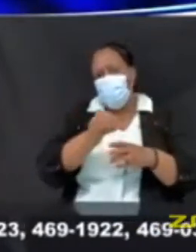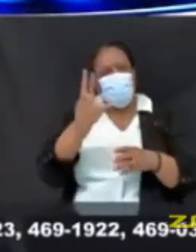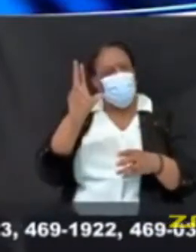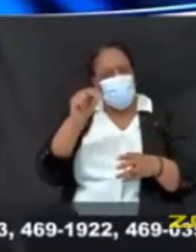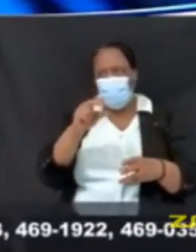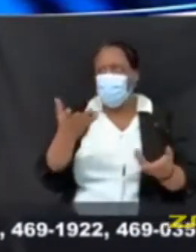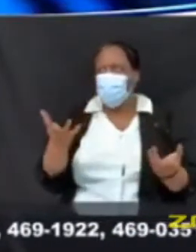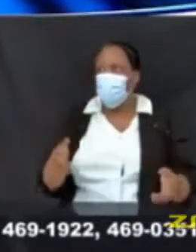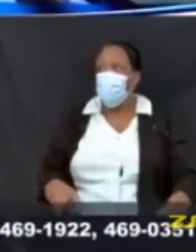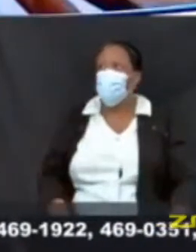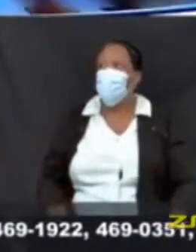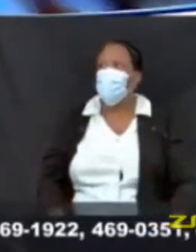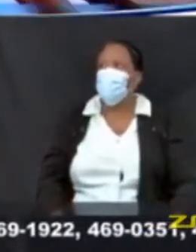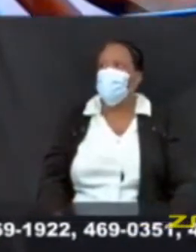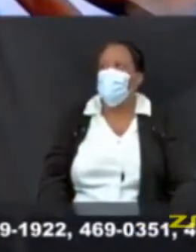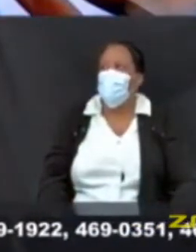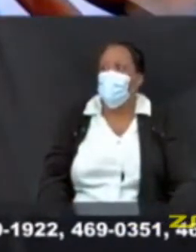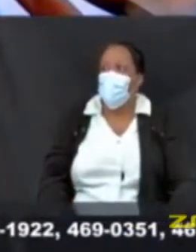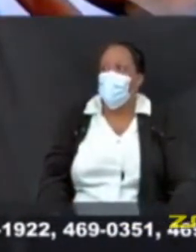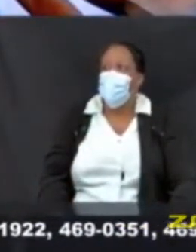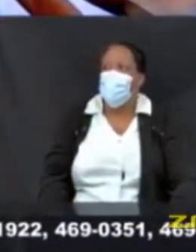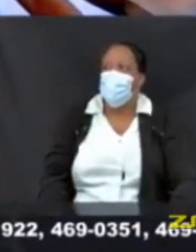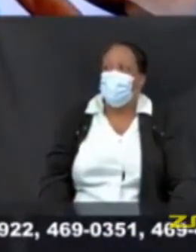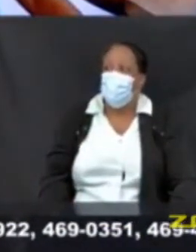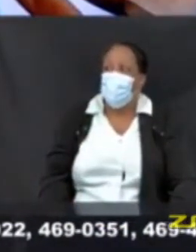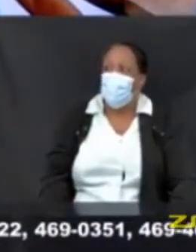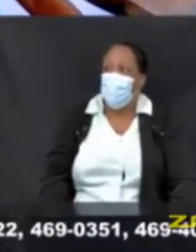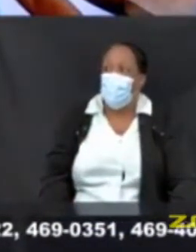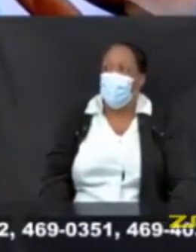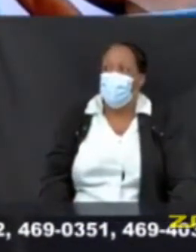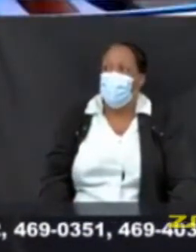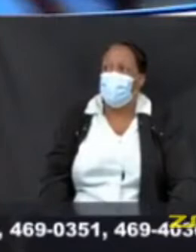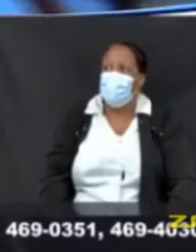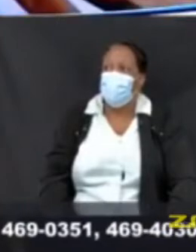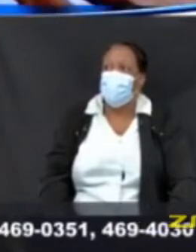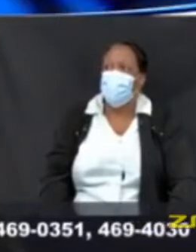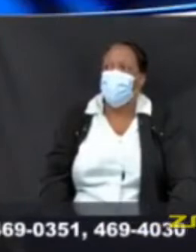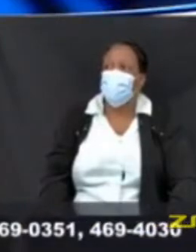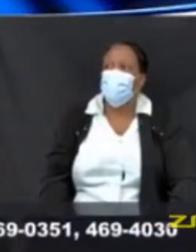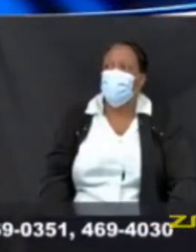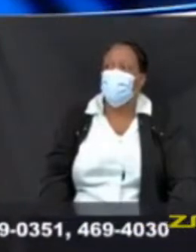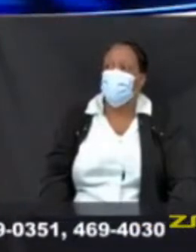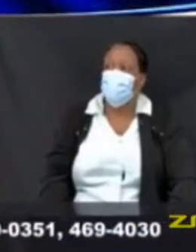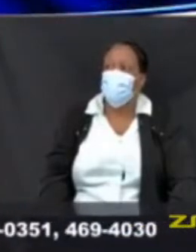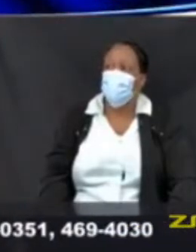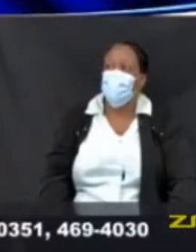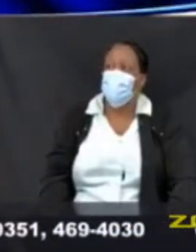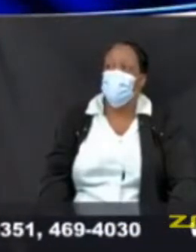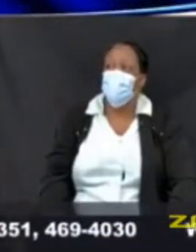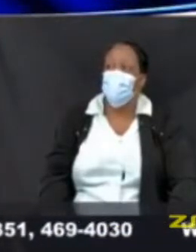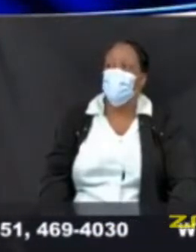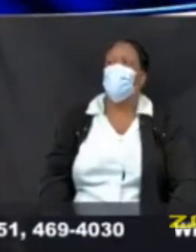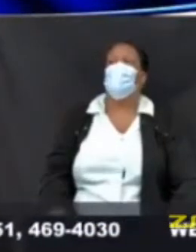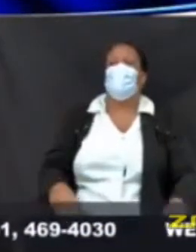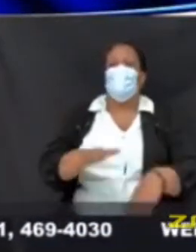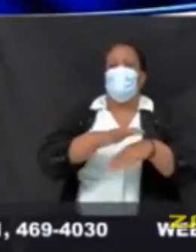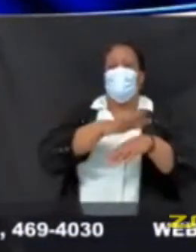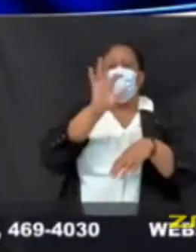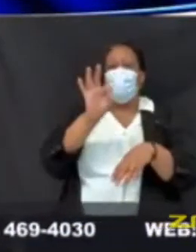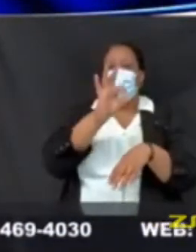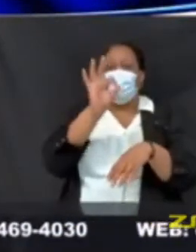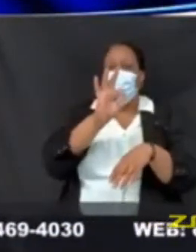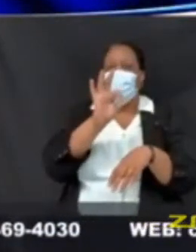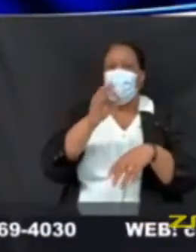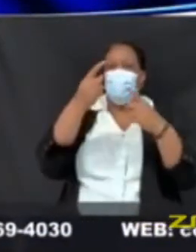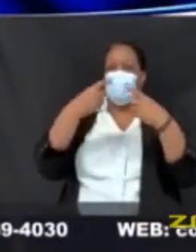What I can tell you is that on Friday morning from 11 to 12, I'll be on a program at WinFM with